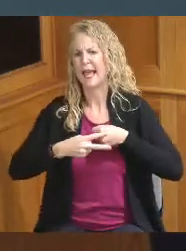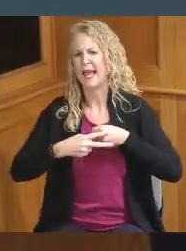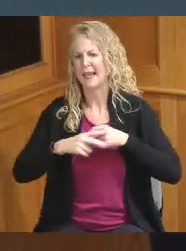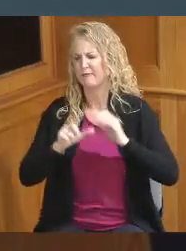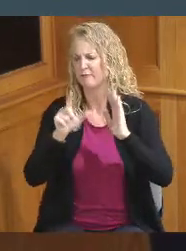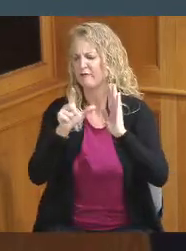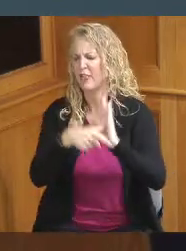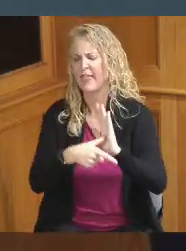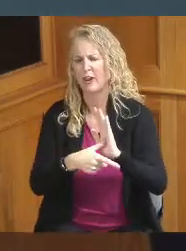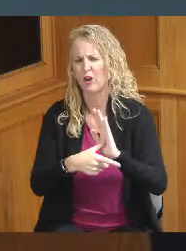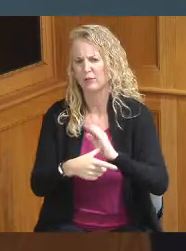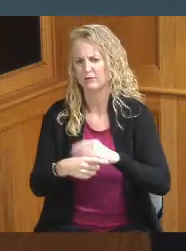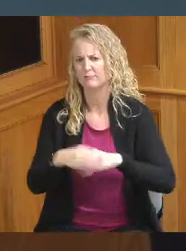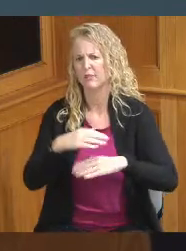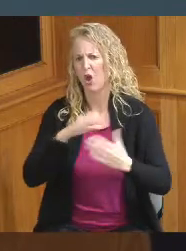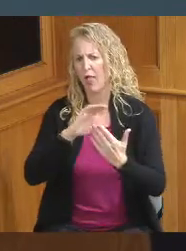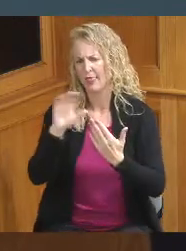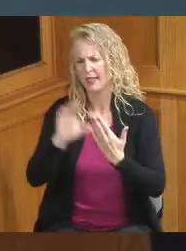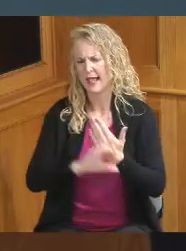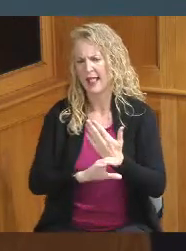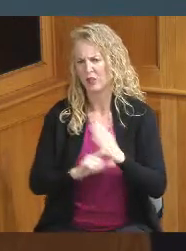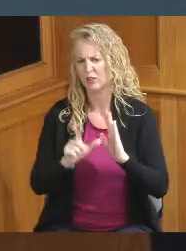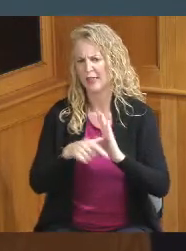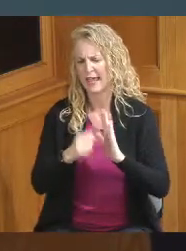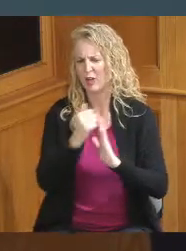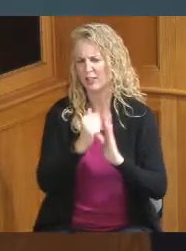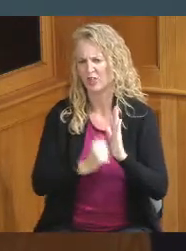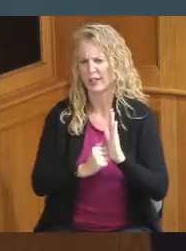it on the calendar.